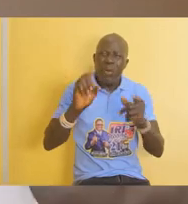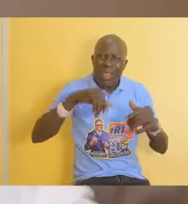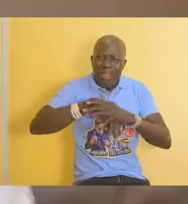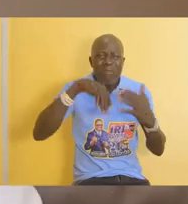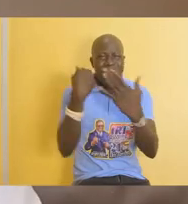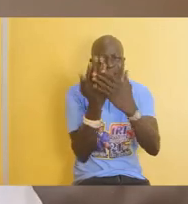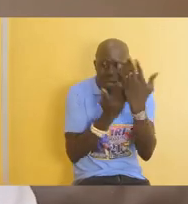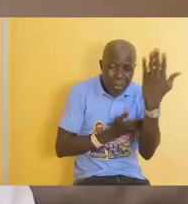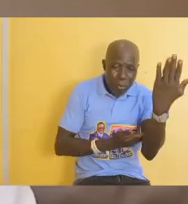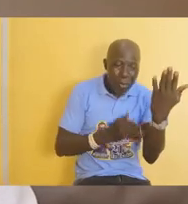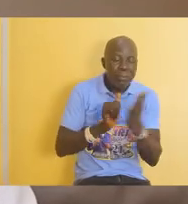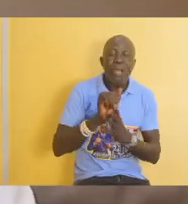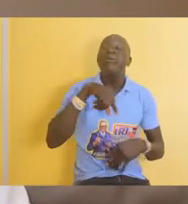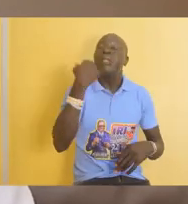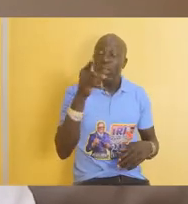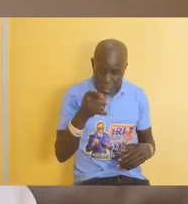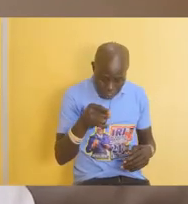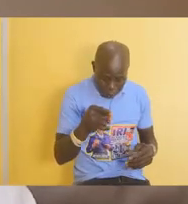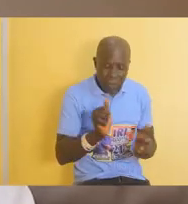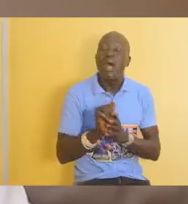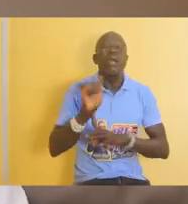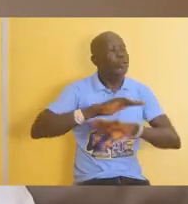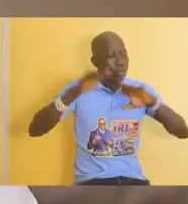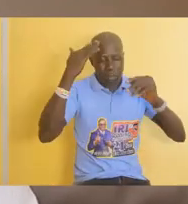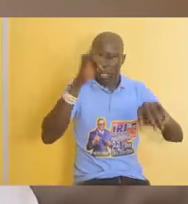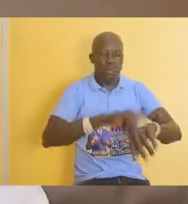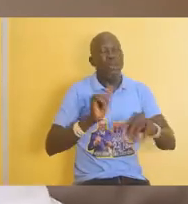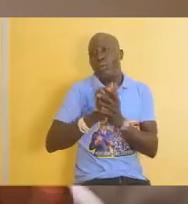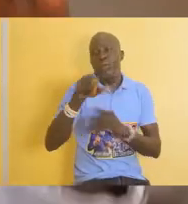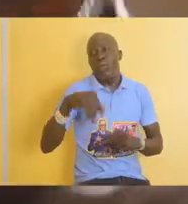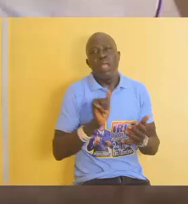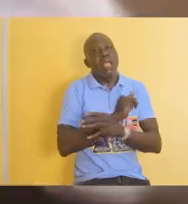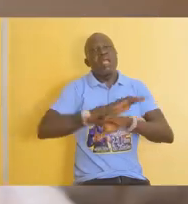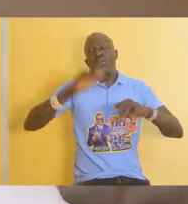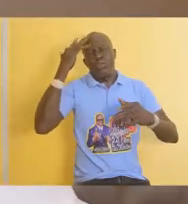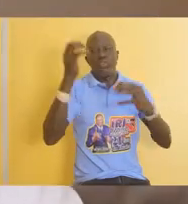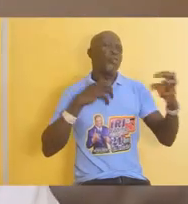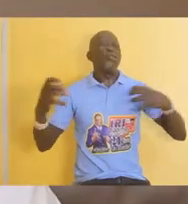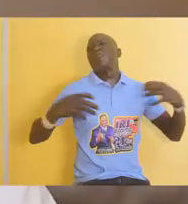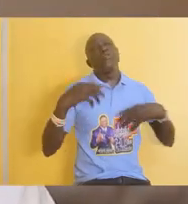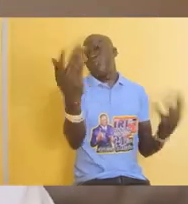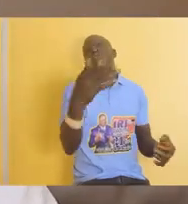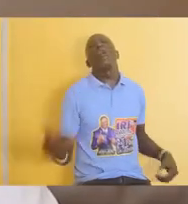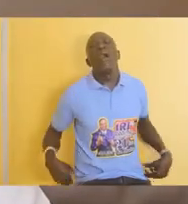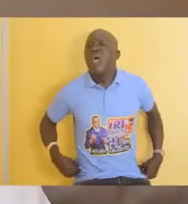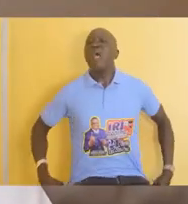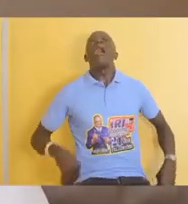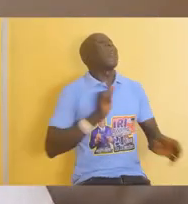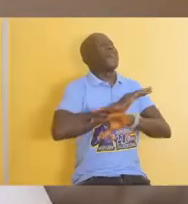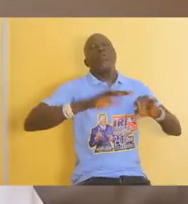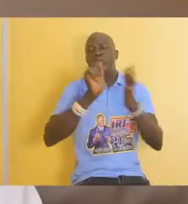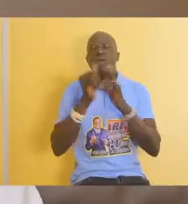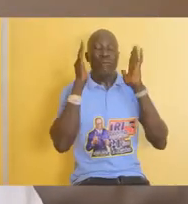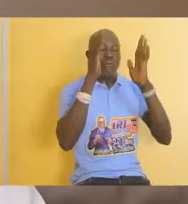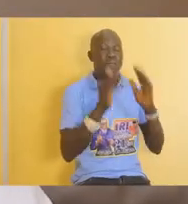very early in the morning. Now I'm speaking to you. I don't know the time or how you believe. And I don't know the condition. I don't know what